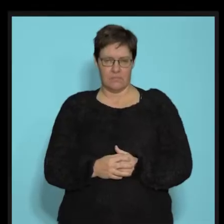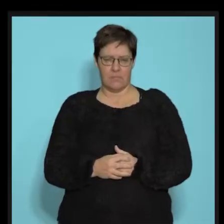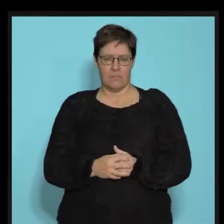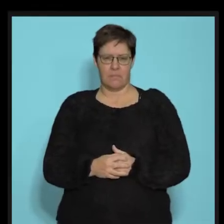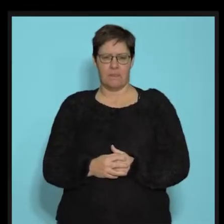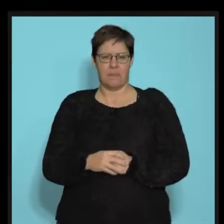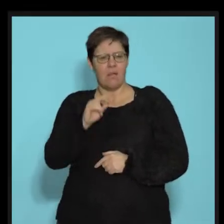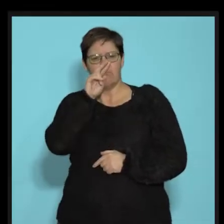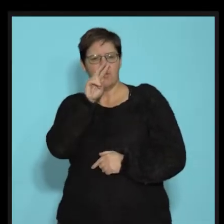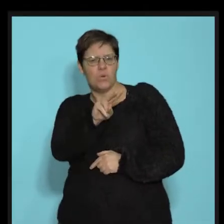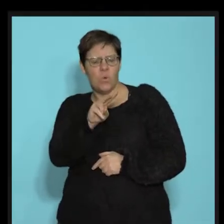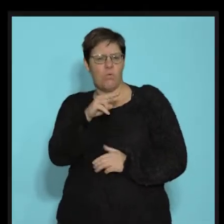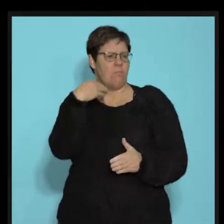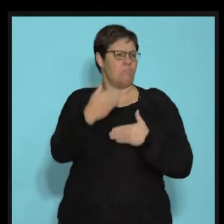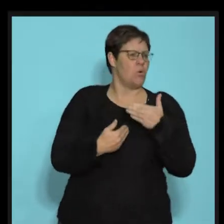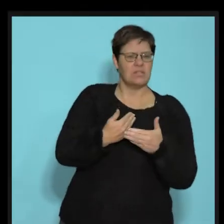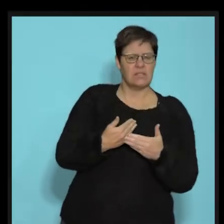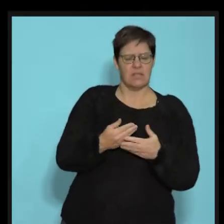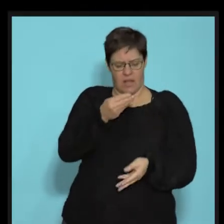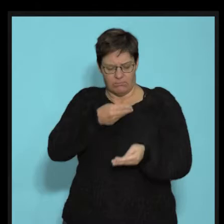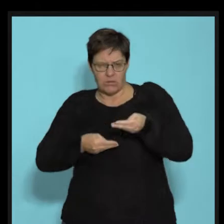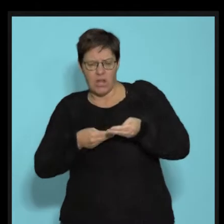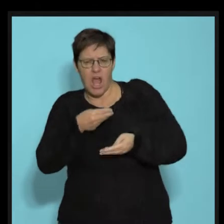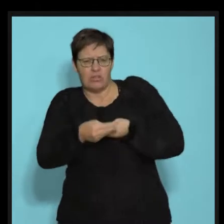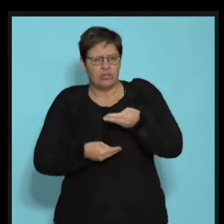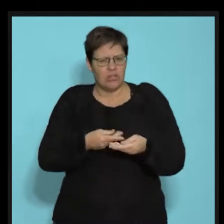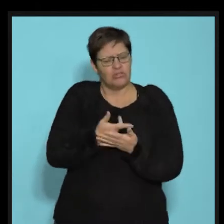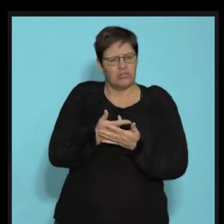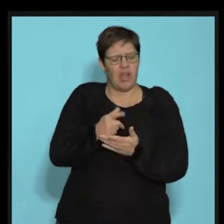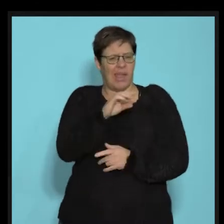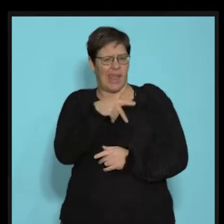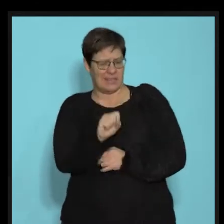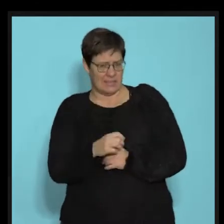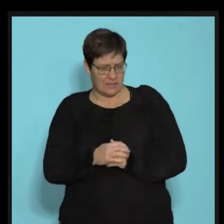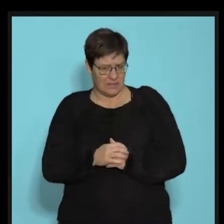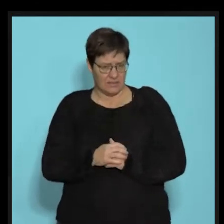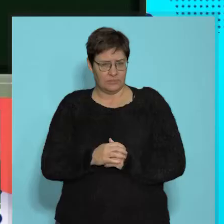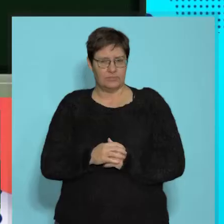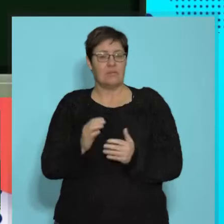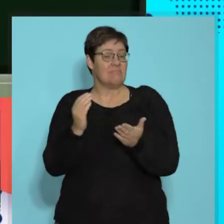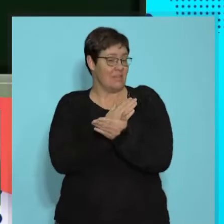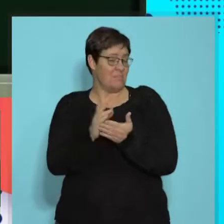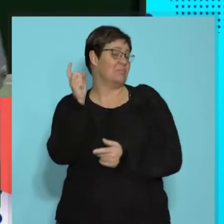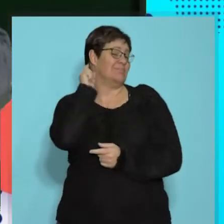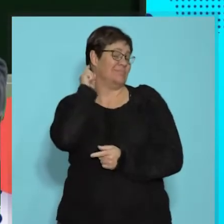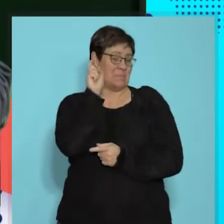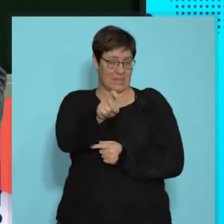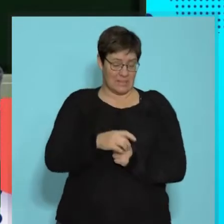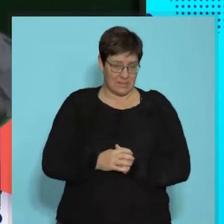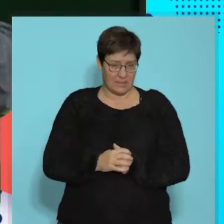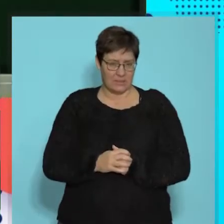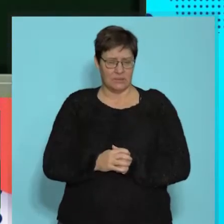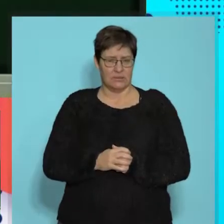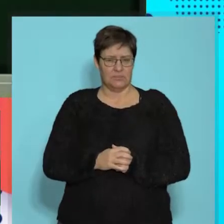Now, when I look at the process of gaseous exchange, there are things that I need to bear in mind. Remember what I